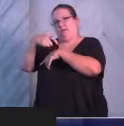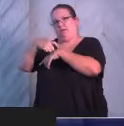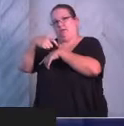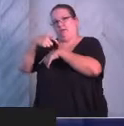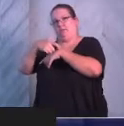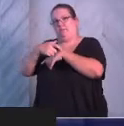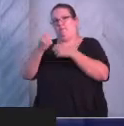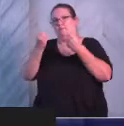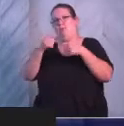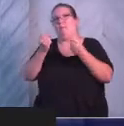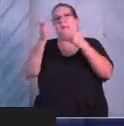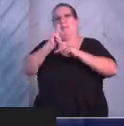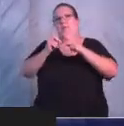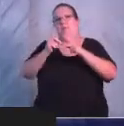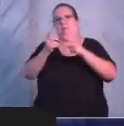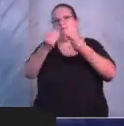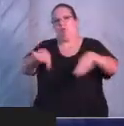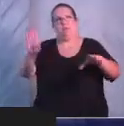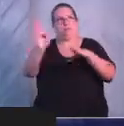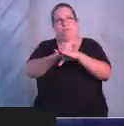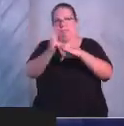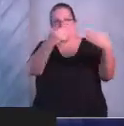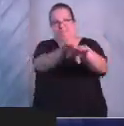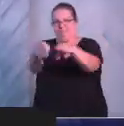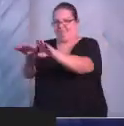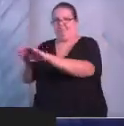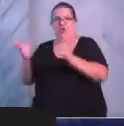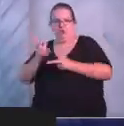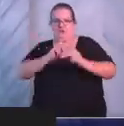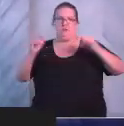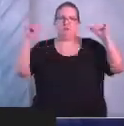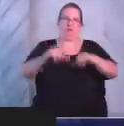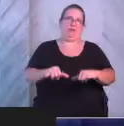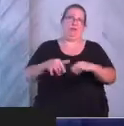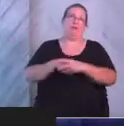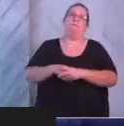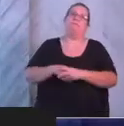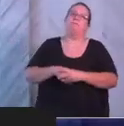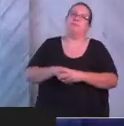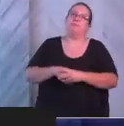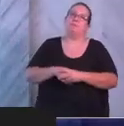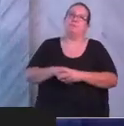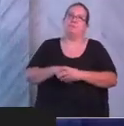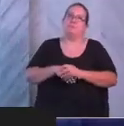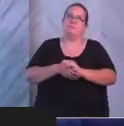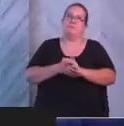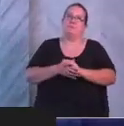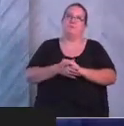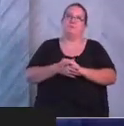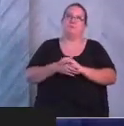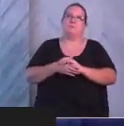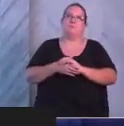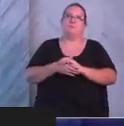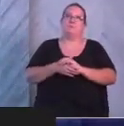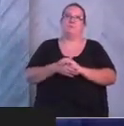lot of people lost their businesses, and encouraging people to stay. I know some of the people that I receive services from,